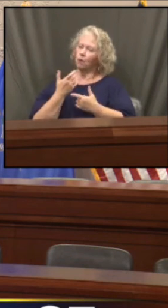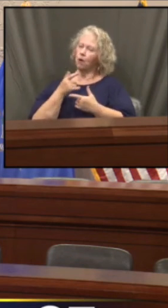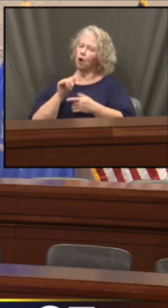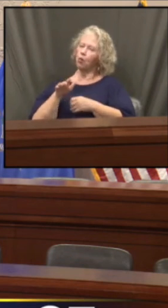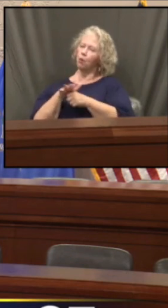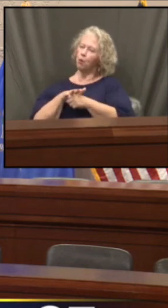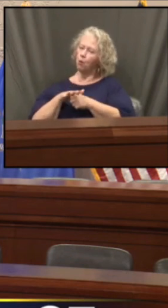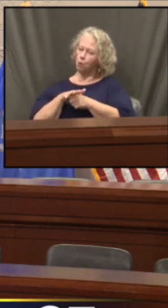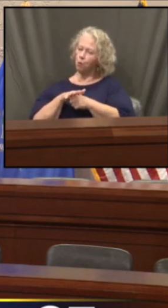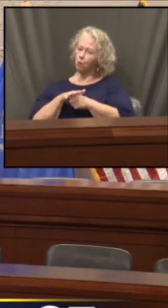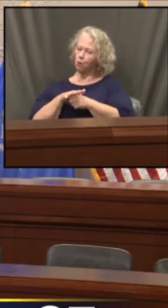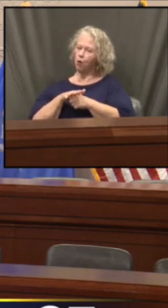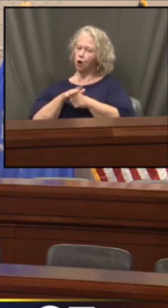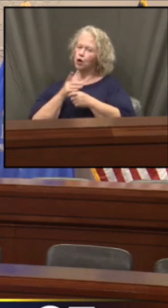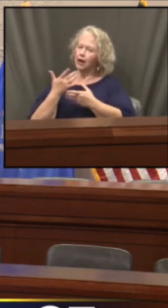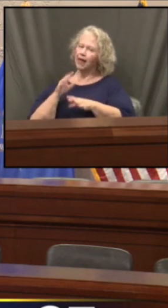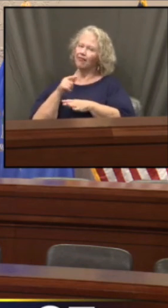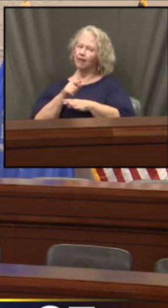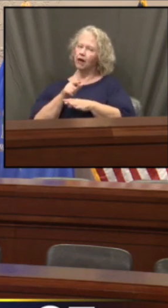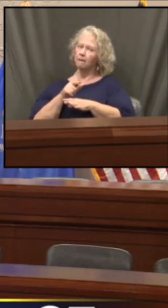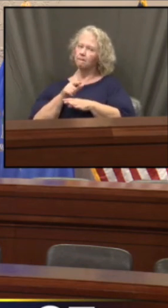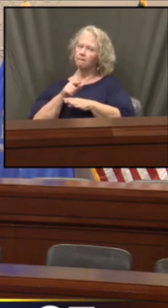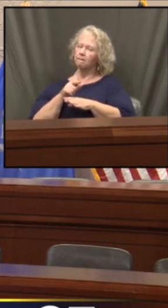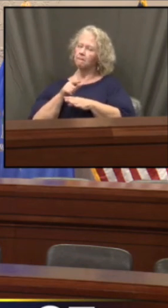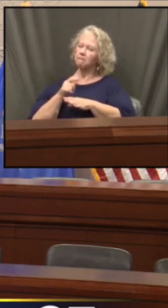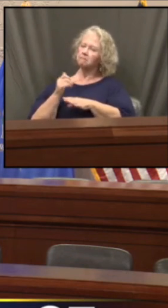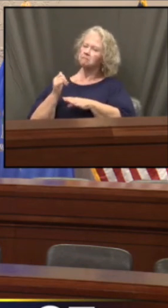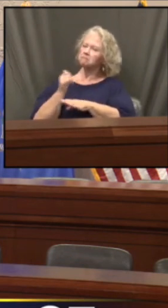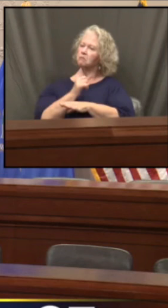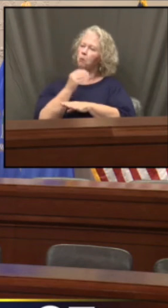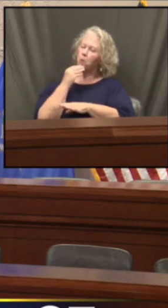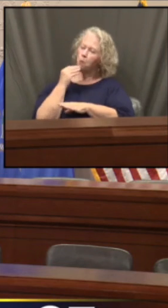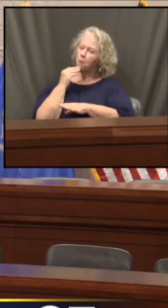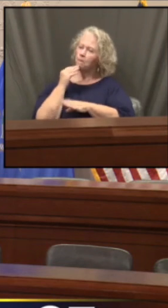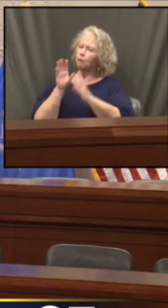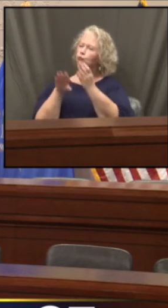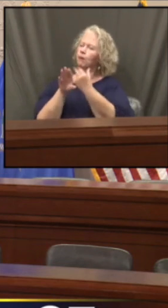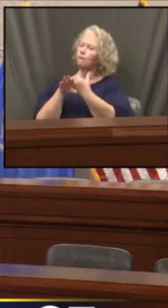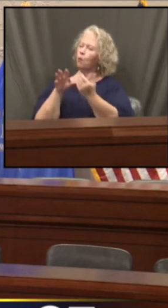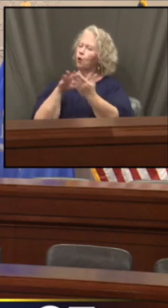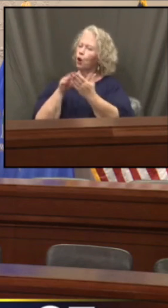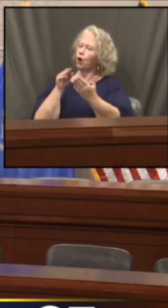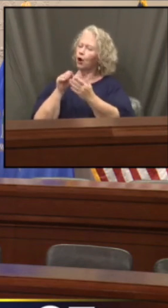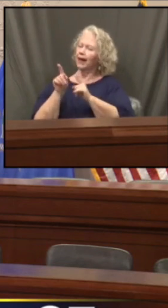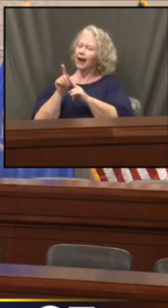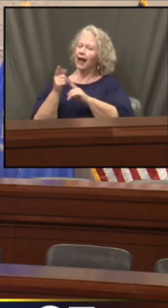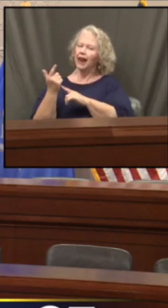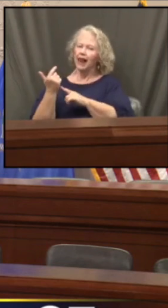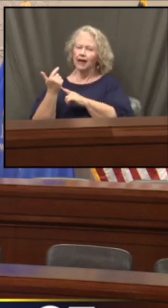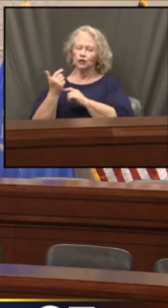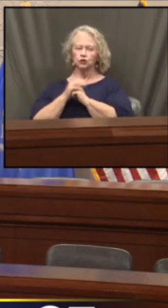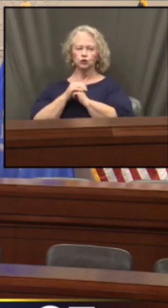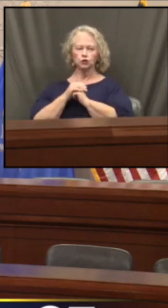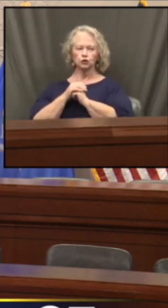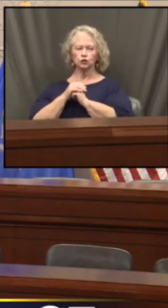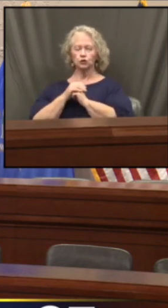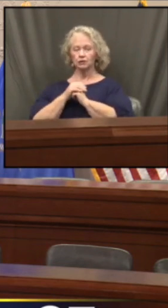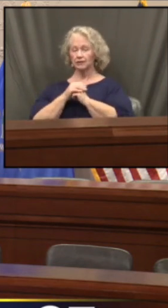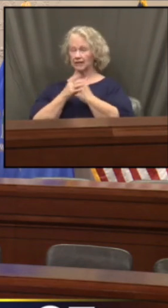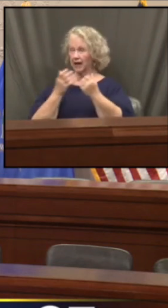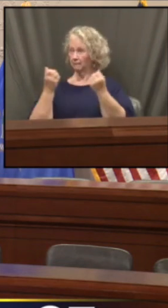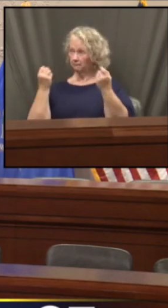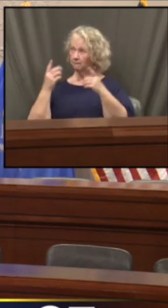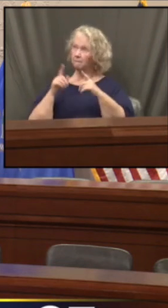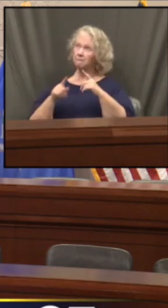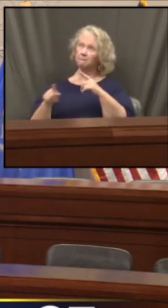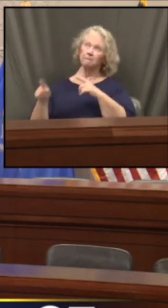them remote learning, just like they did in the last school year. And considering many states around the country